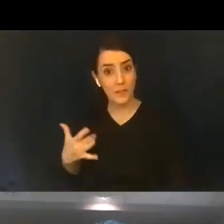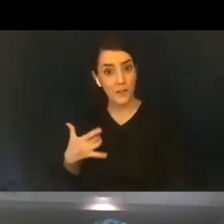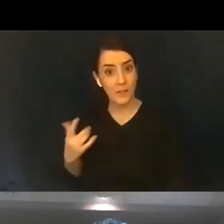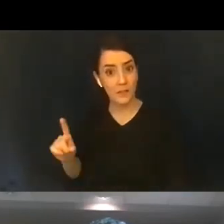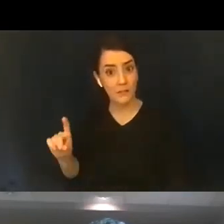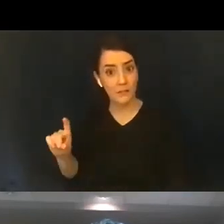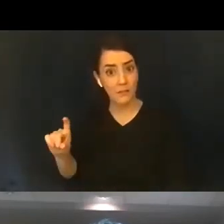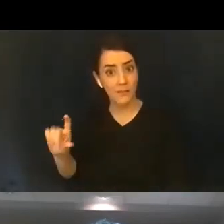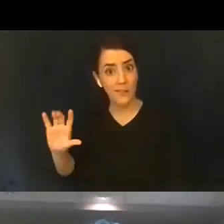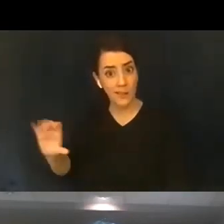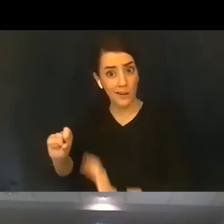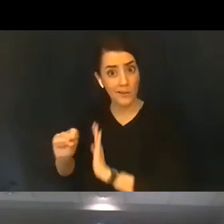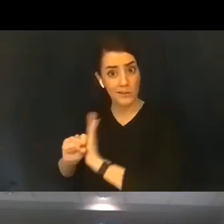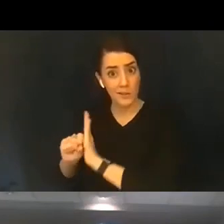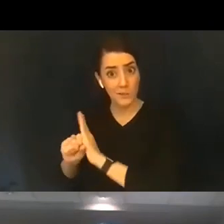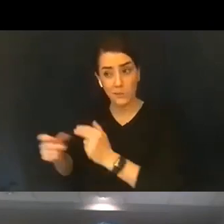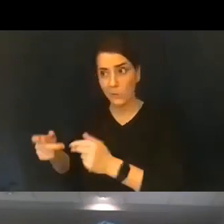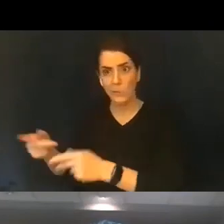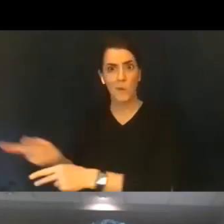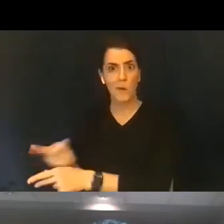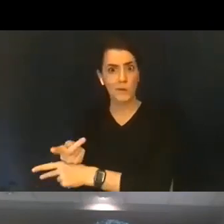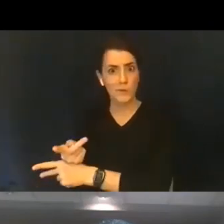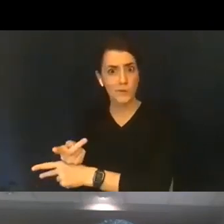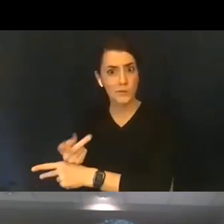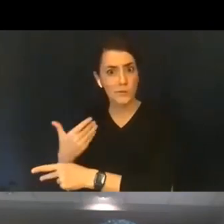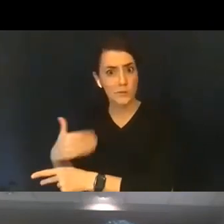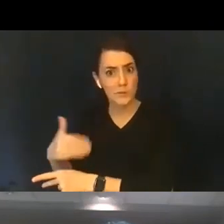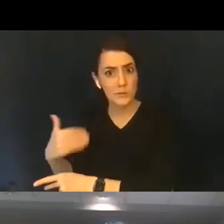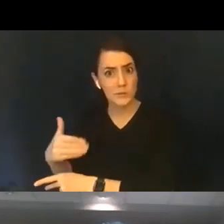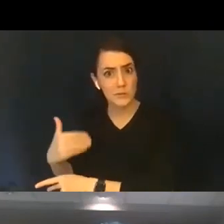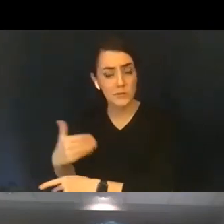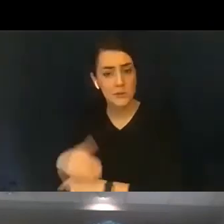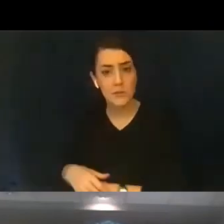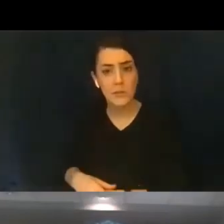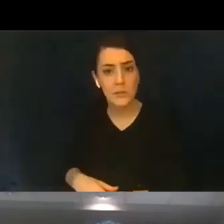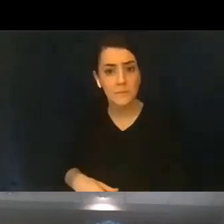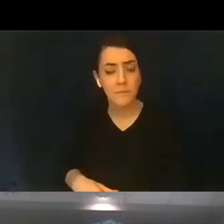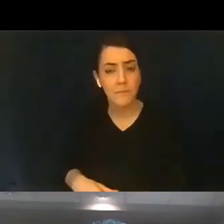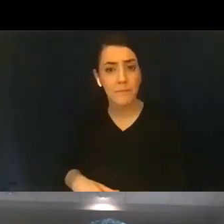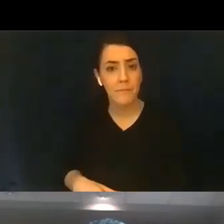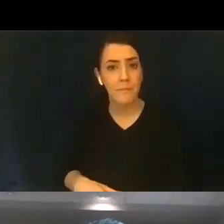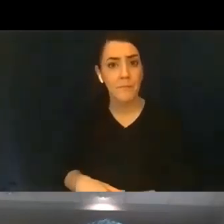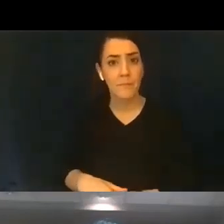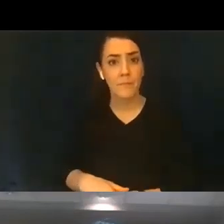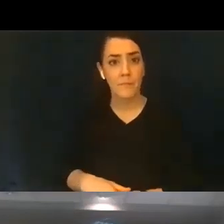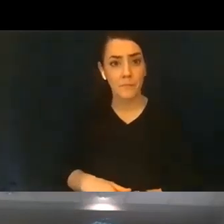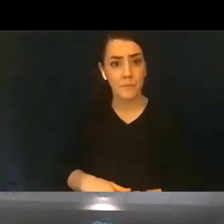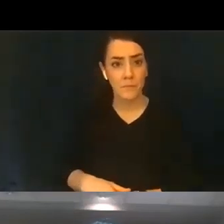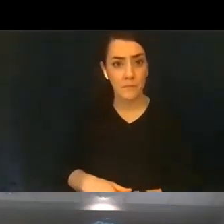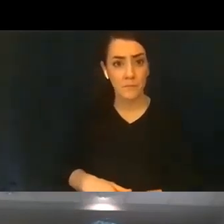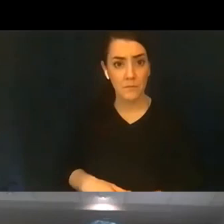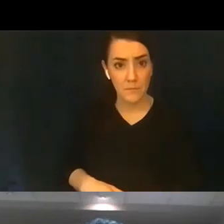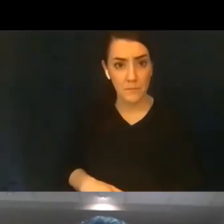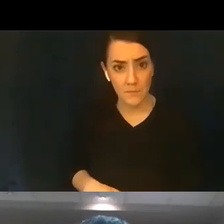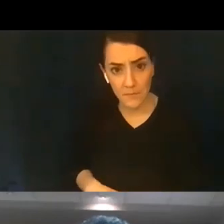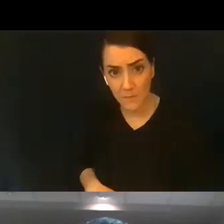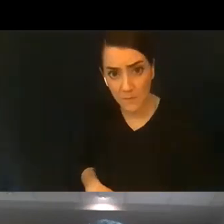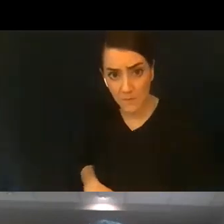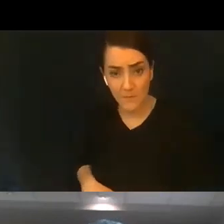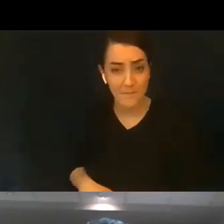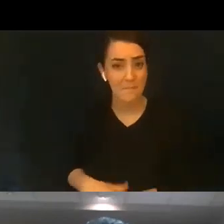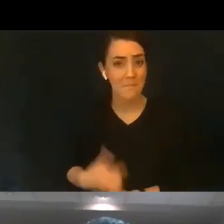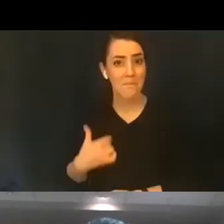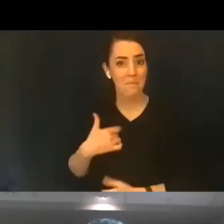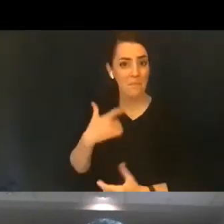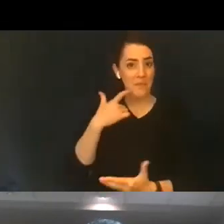to speak out, because I don't know if George is nodding his head because he likes what I'm saying, or if he's